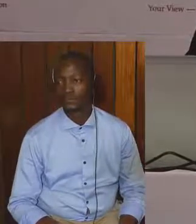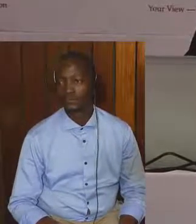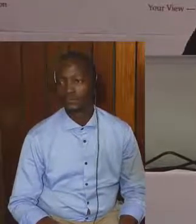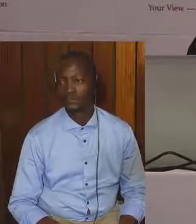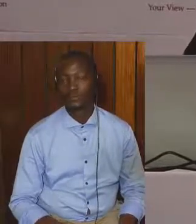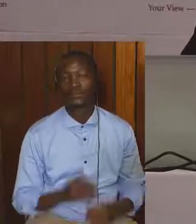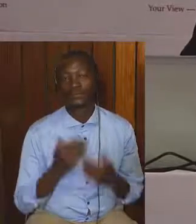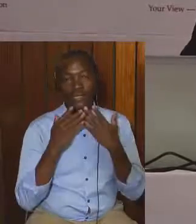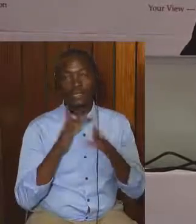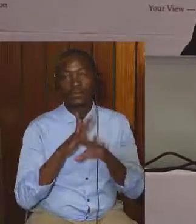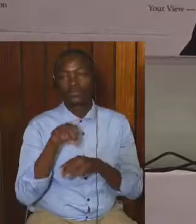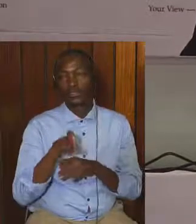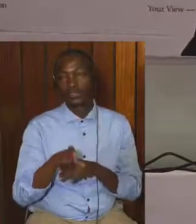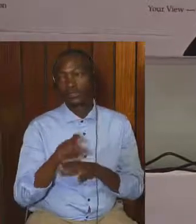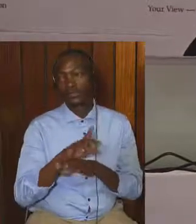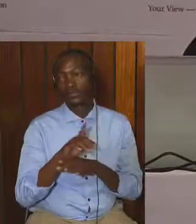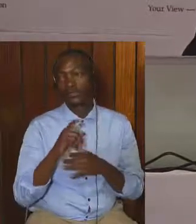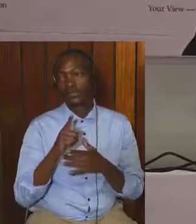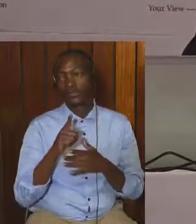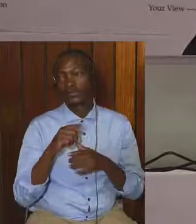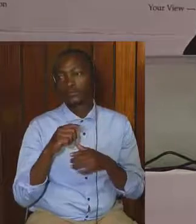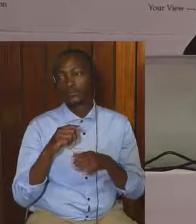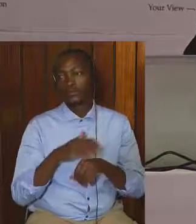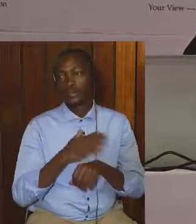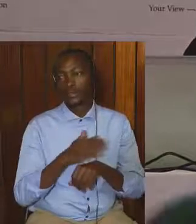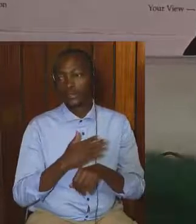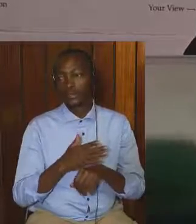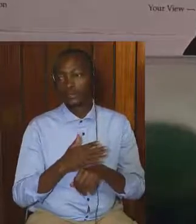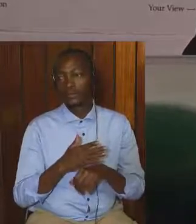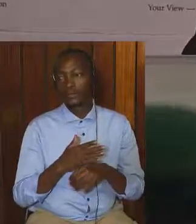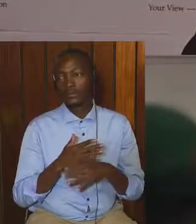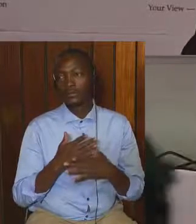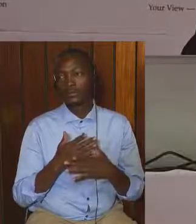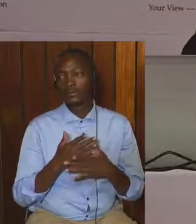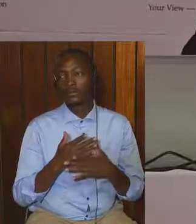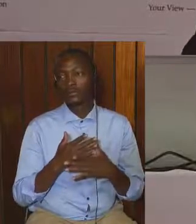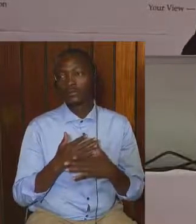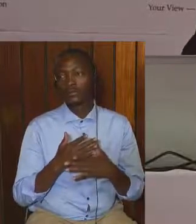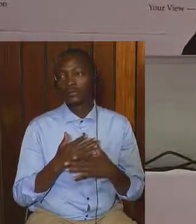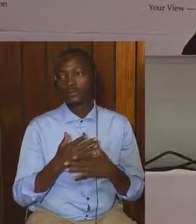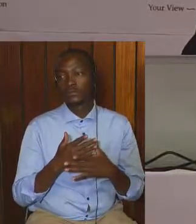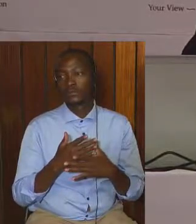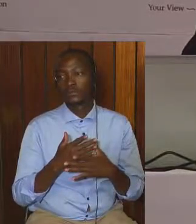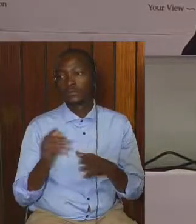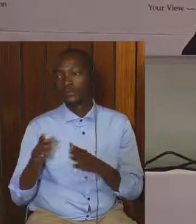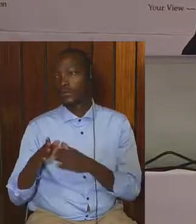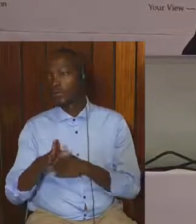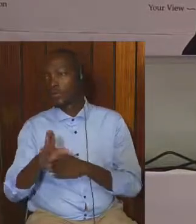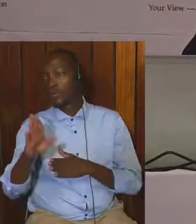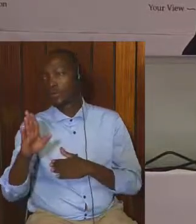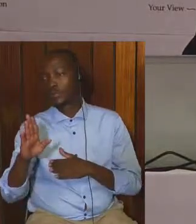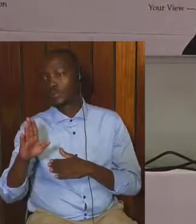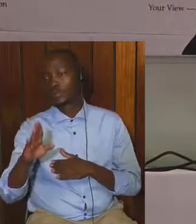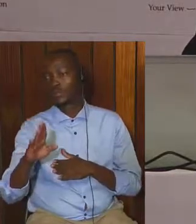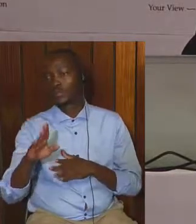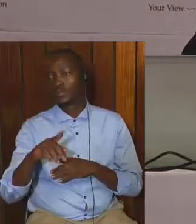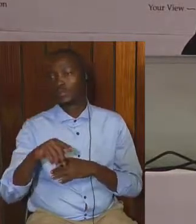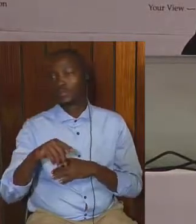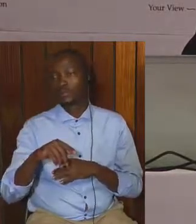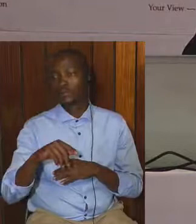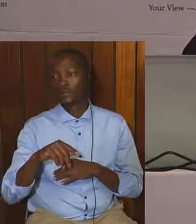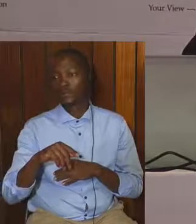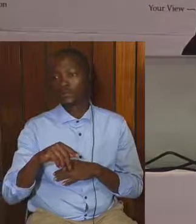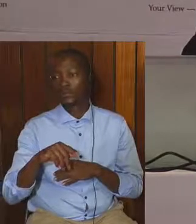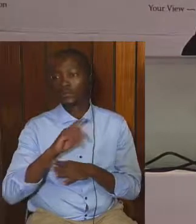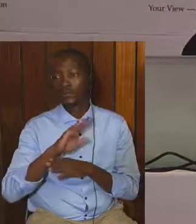Thank you, Chair. I think we are running late. I think we should just go out and then get a plate